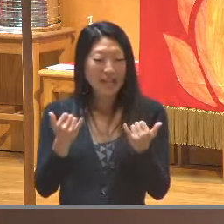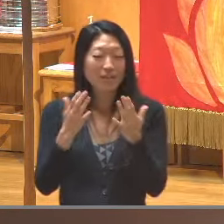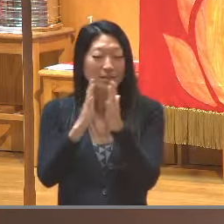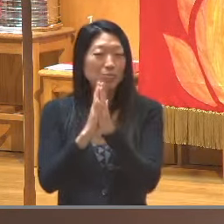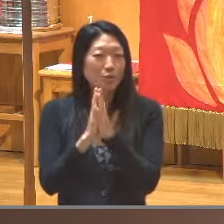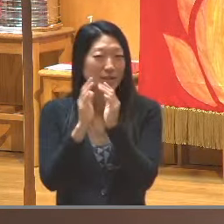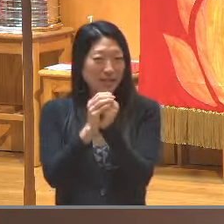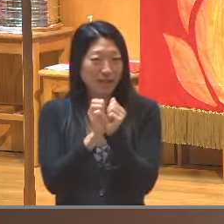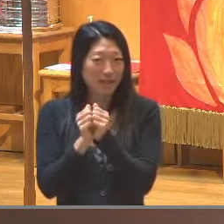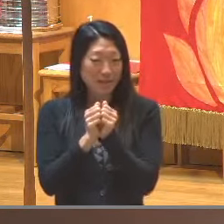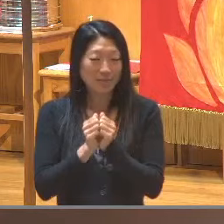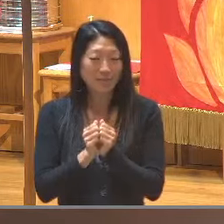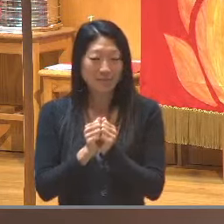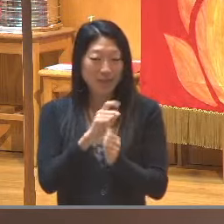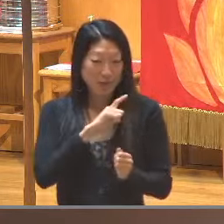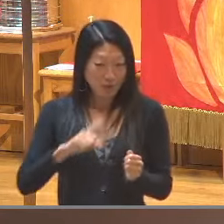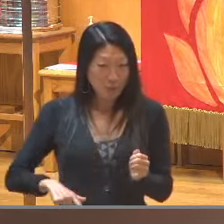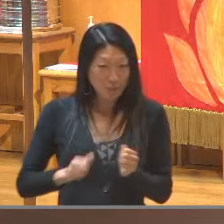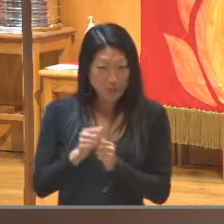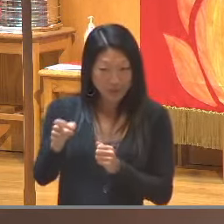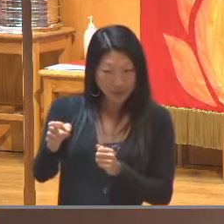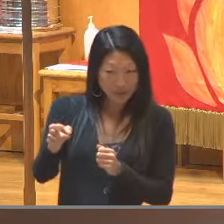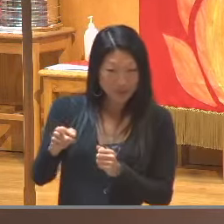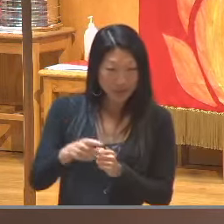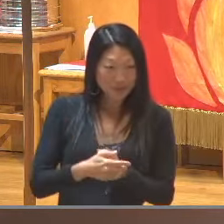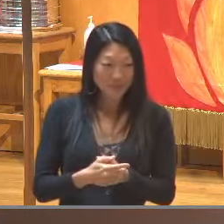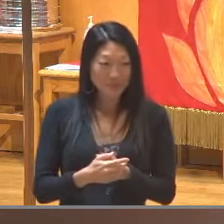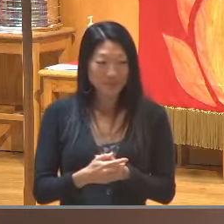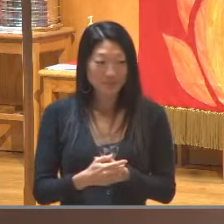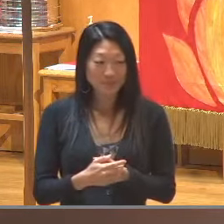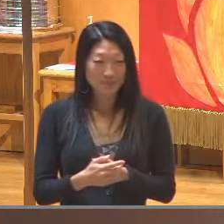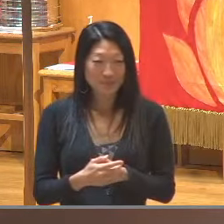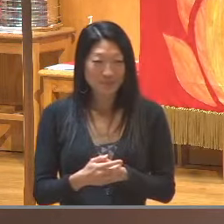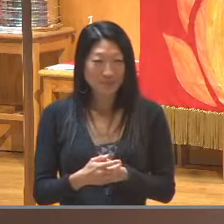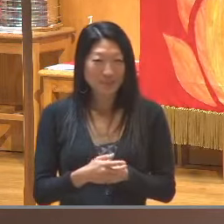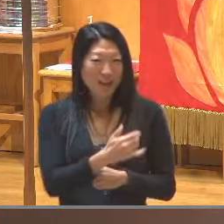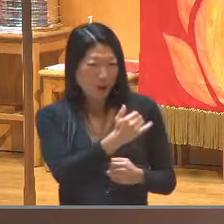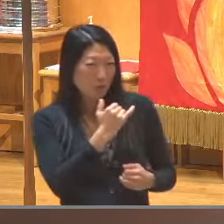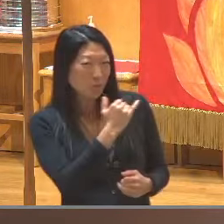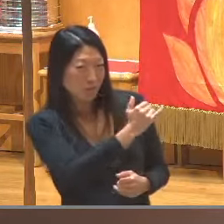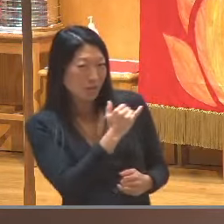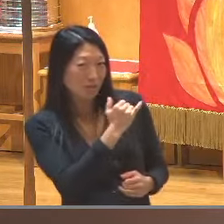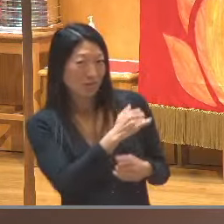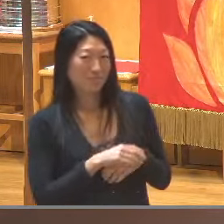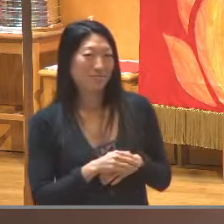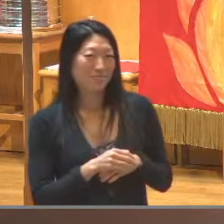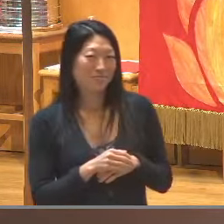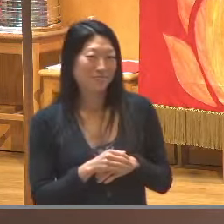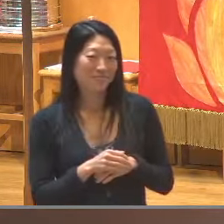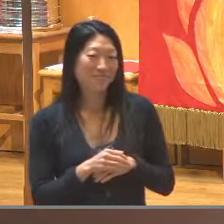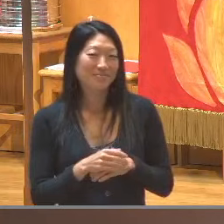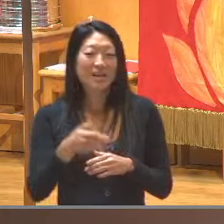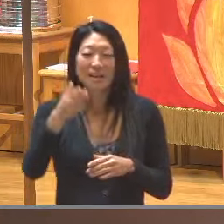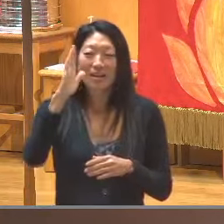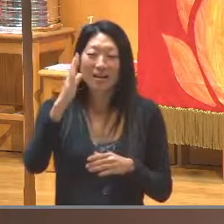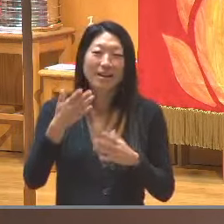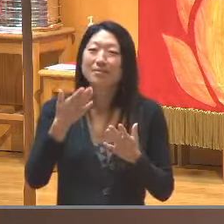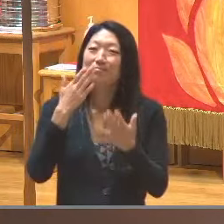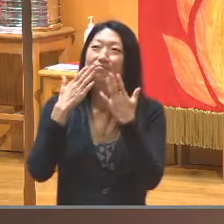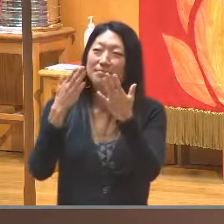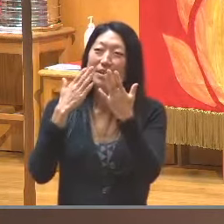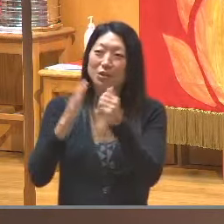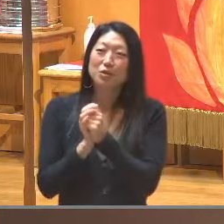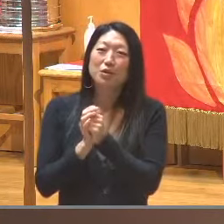together. The Lord be with you. And also with you. God, thank you